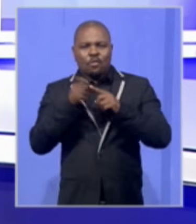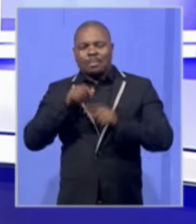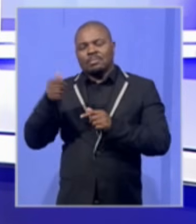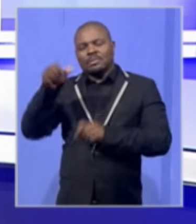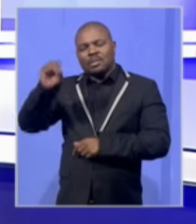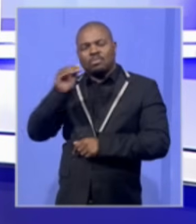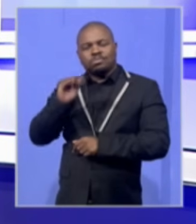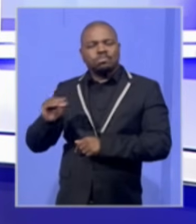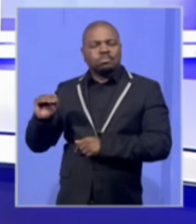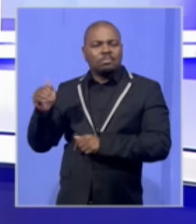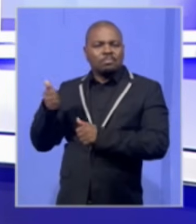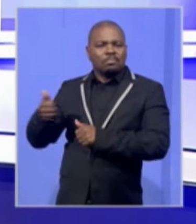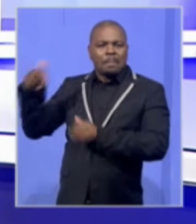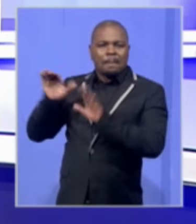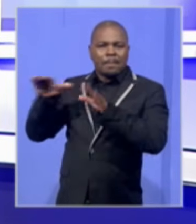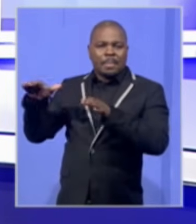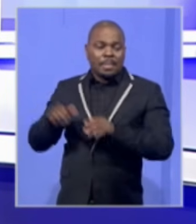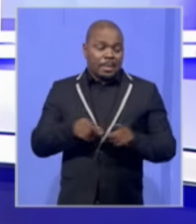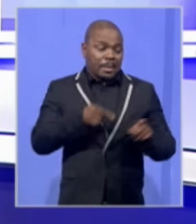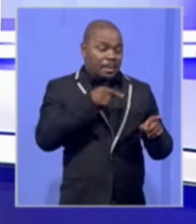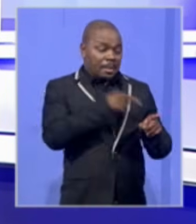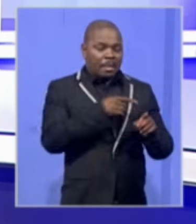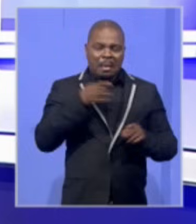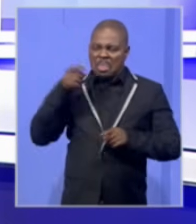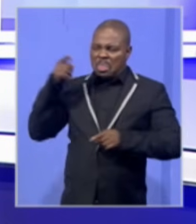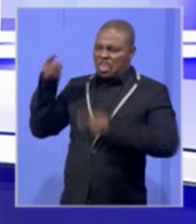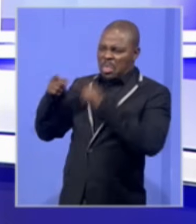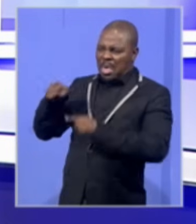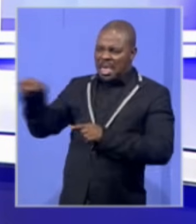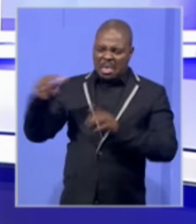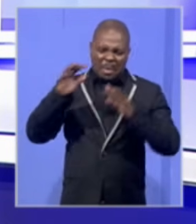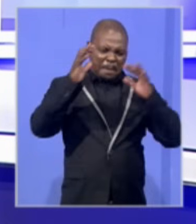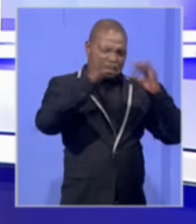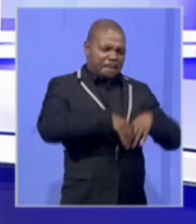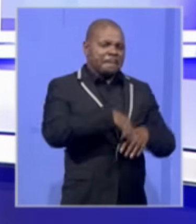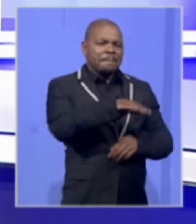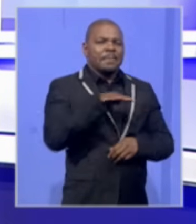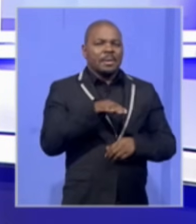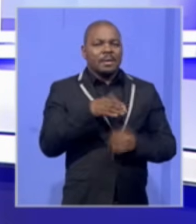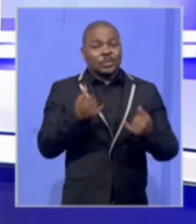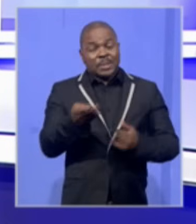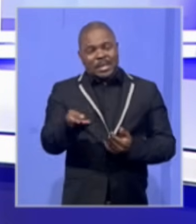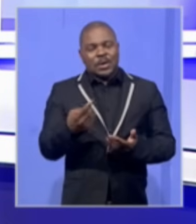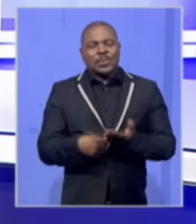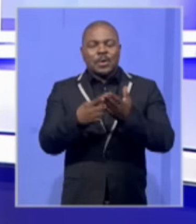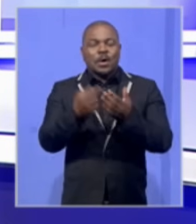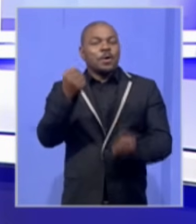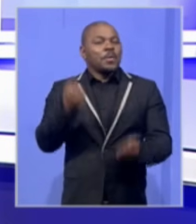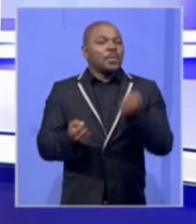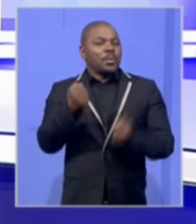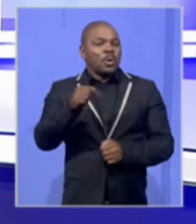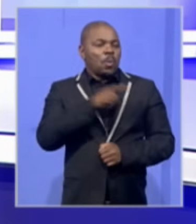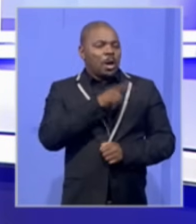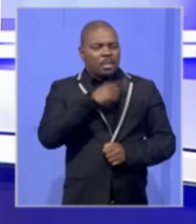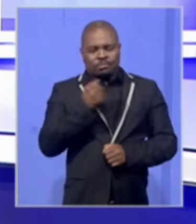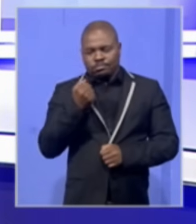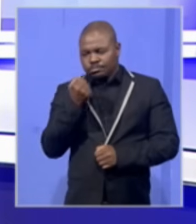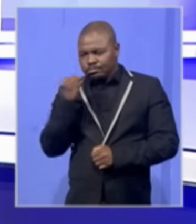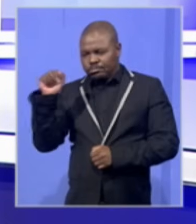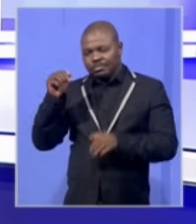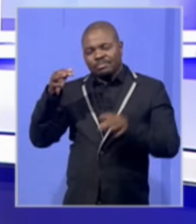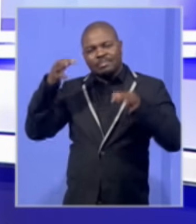latofatsa PA ka go phutlamisa banka eno ka bomo. Seno se tlhageletse kwa kgotlatshekelo mo boikuelong kgatlhanong le katlholo